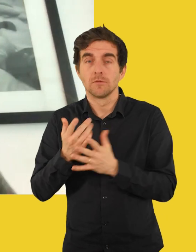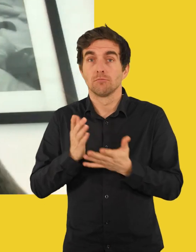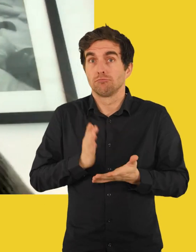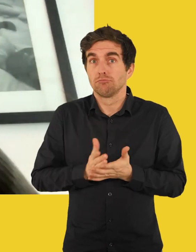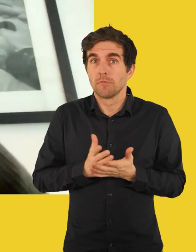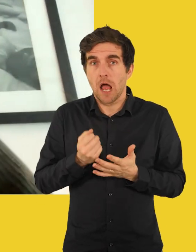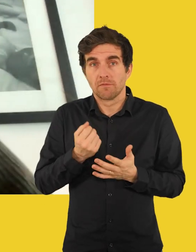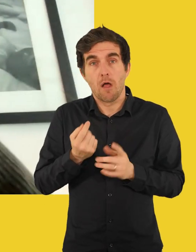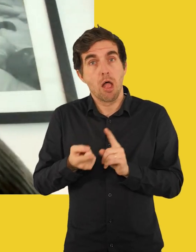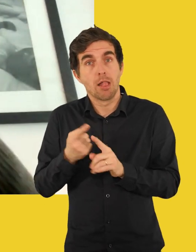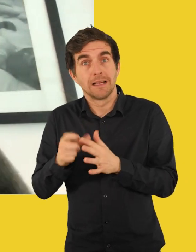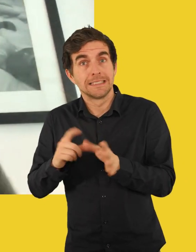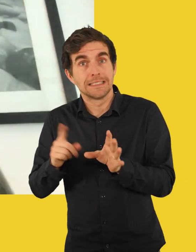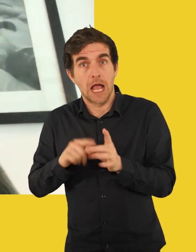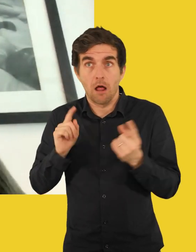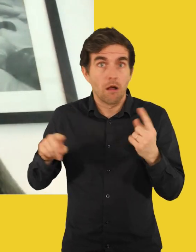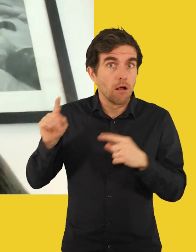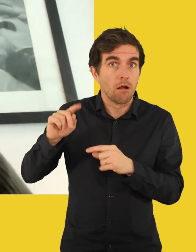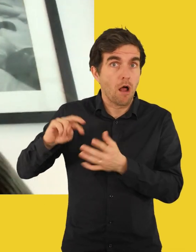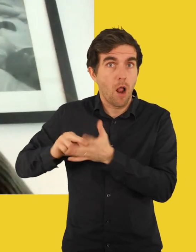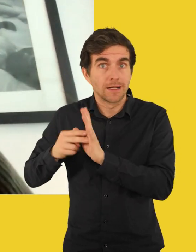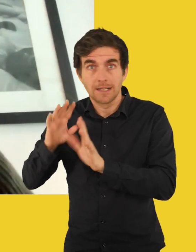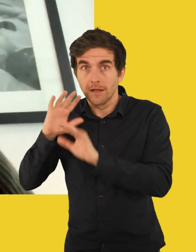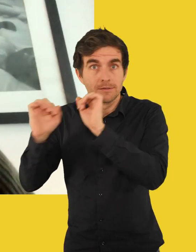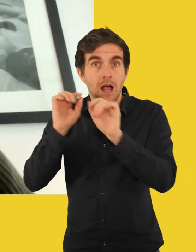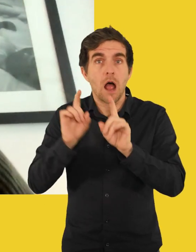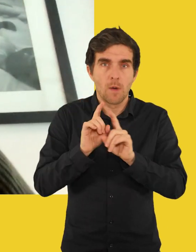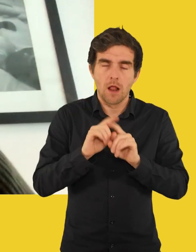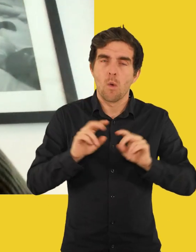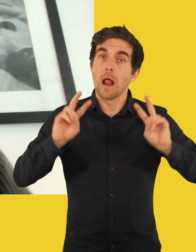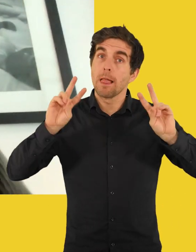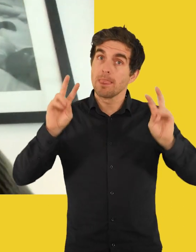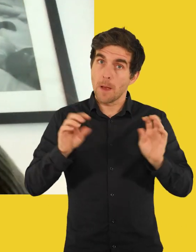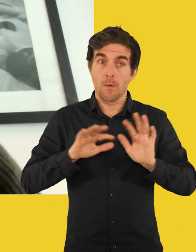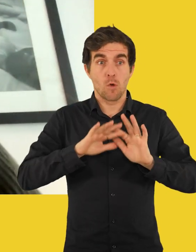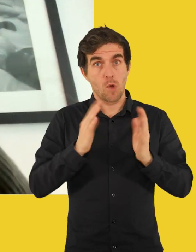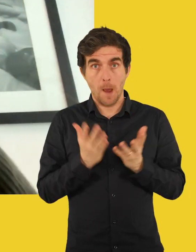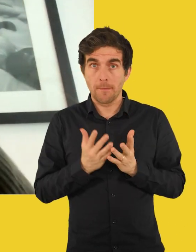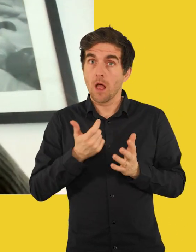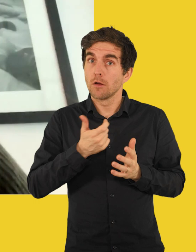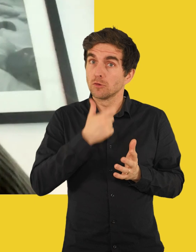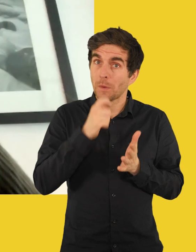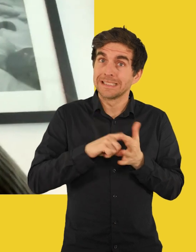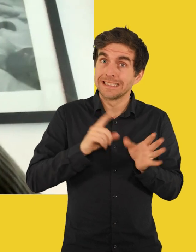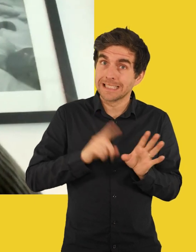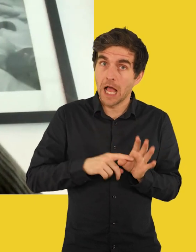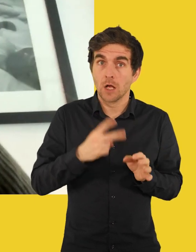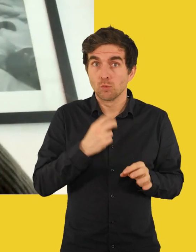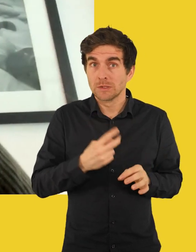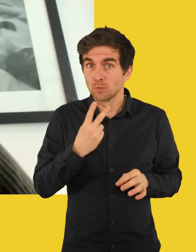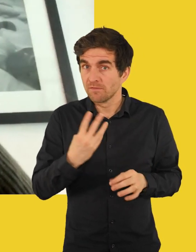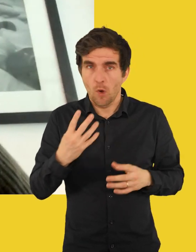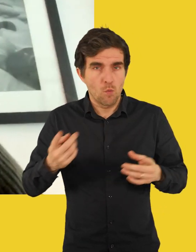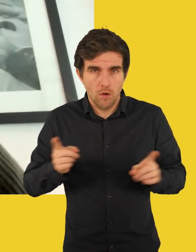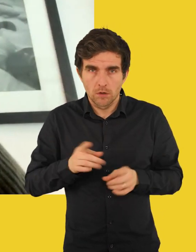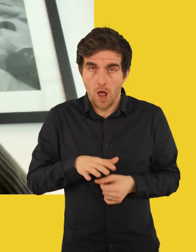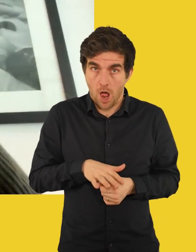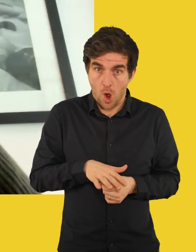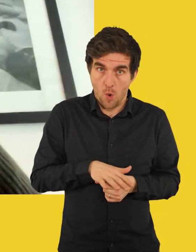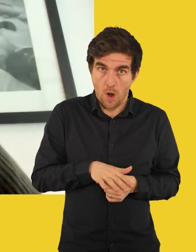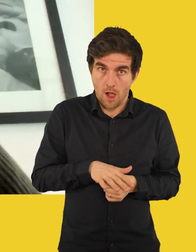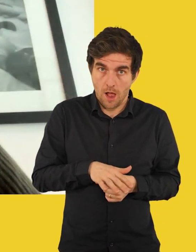few other days that people are organizing as well. The theme of Global Doughnut Days 2024